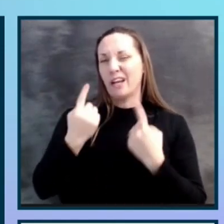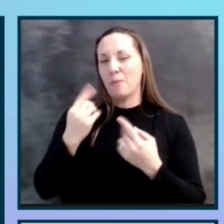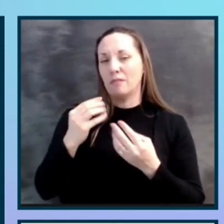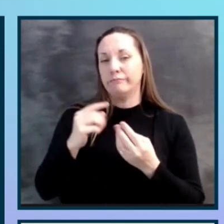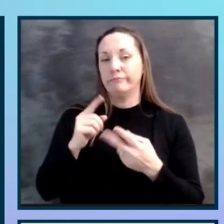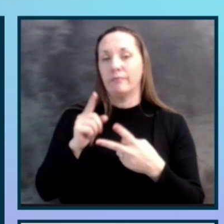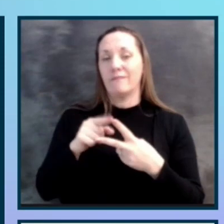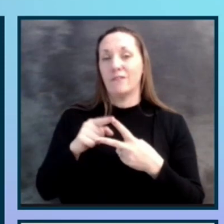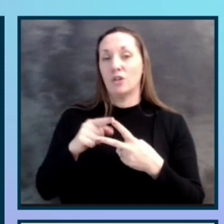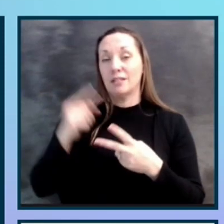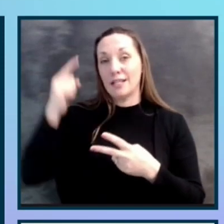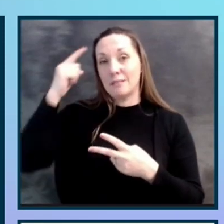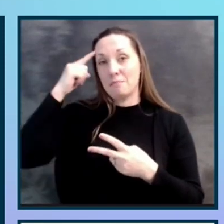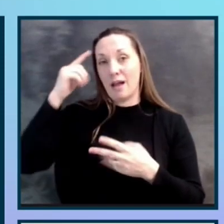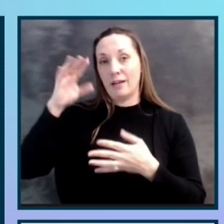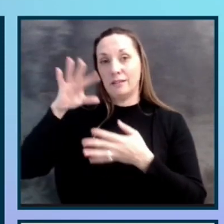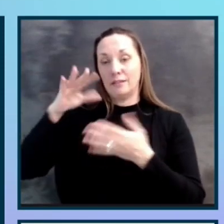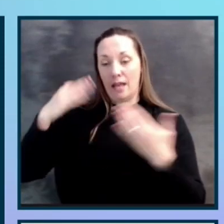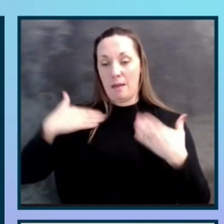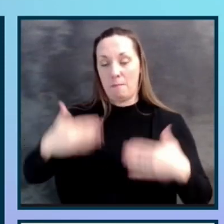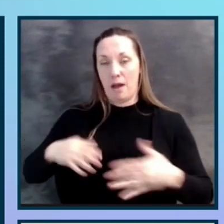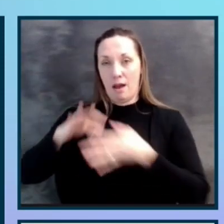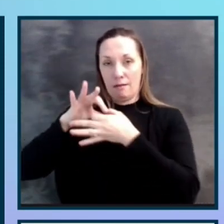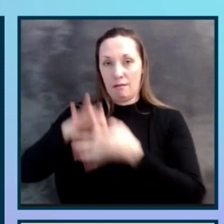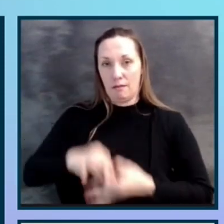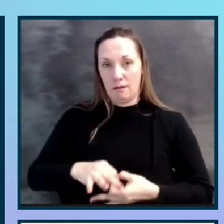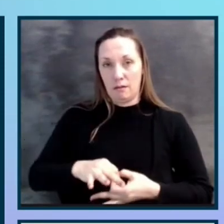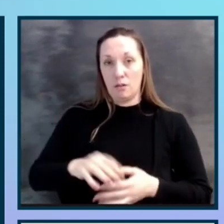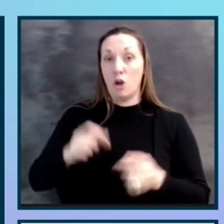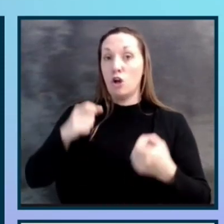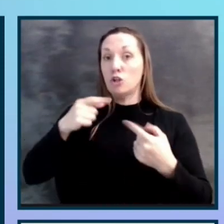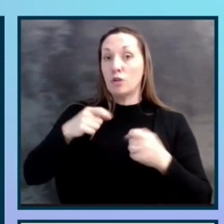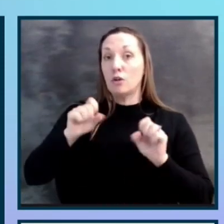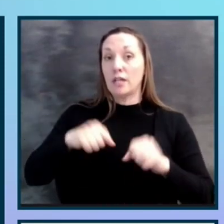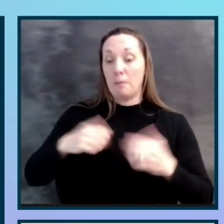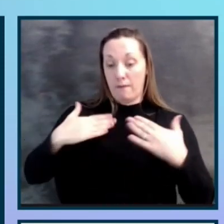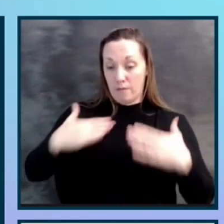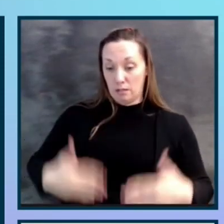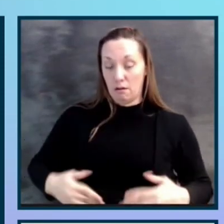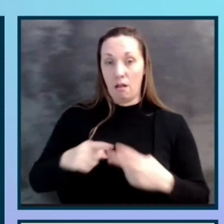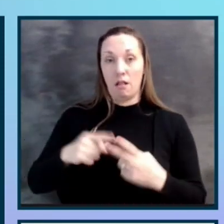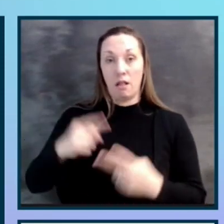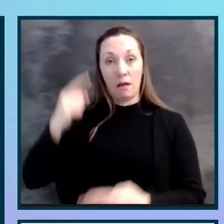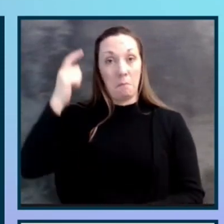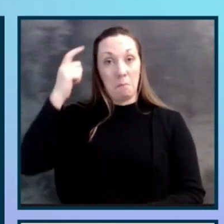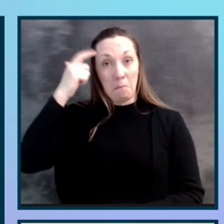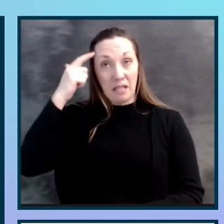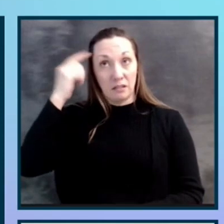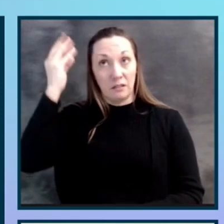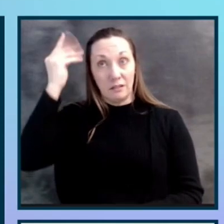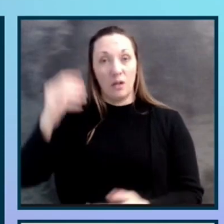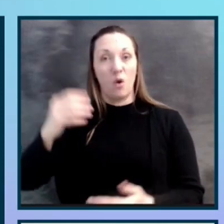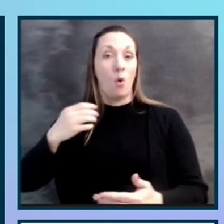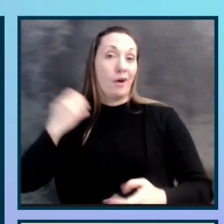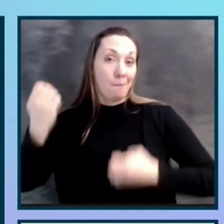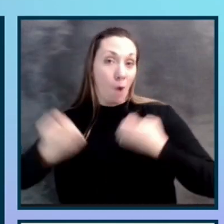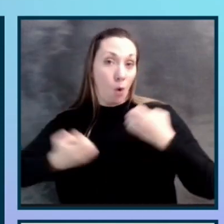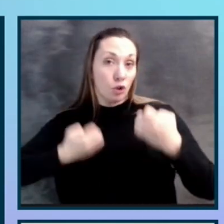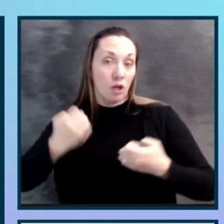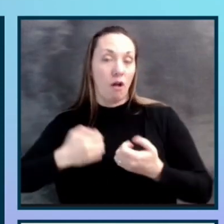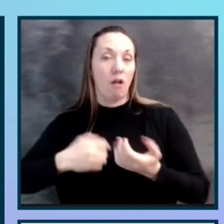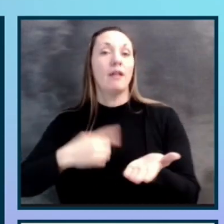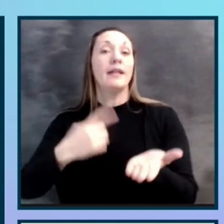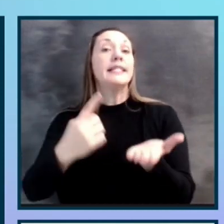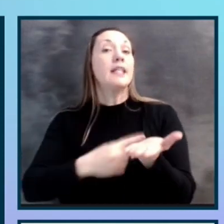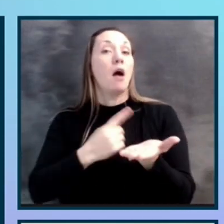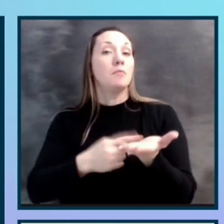and body. So triggers can be physical, mental, or even emotional in nature, and sometimes they can